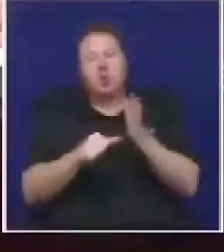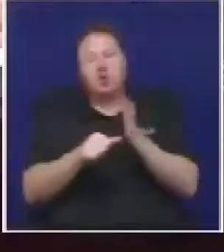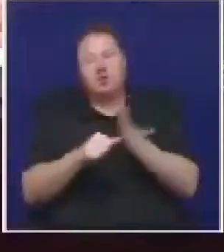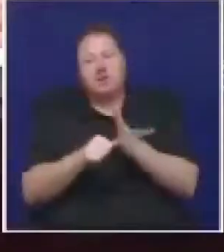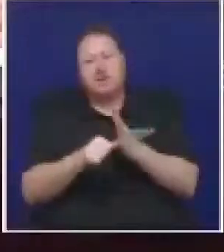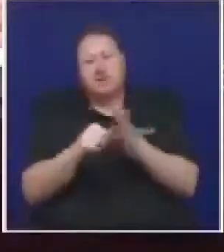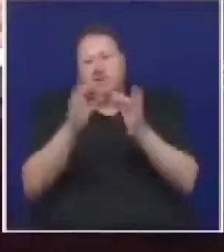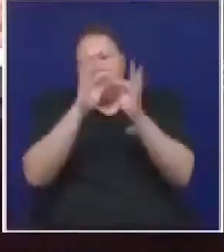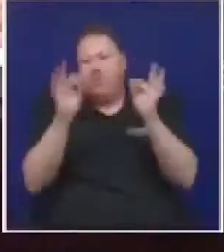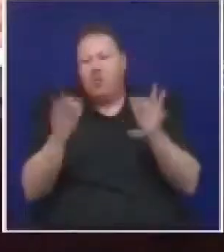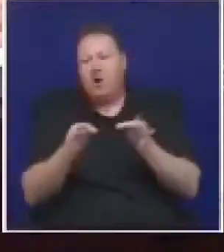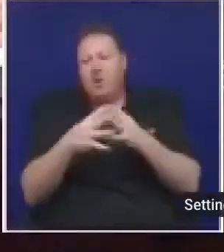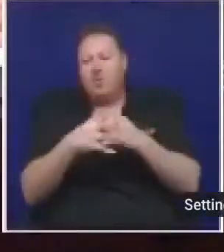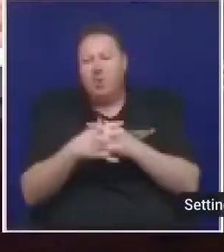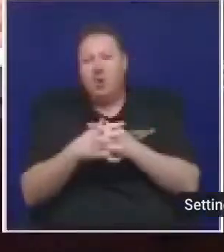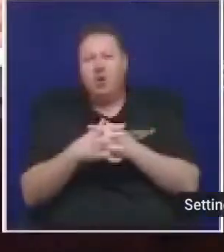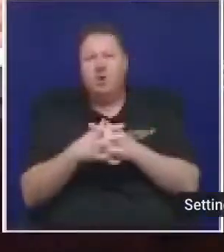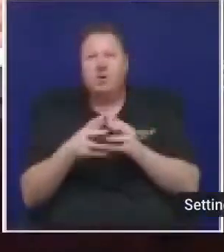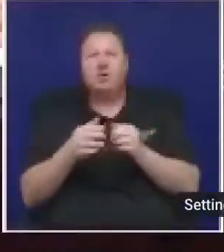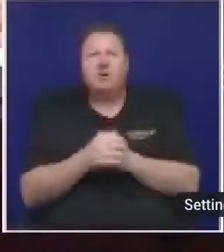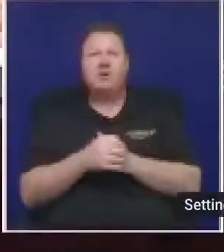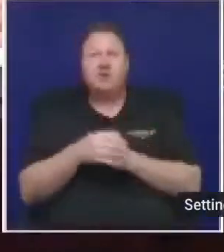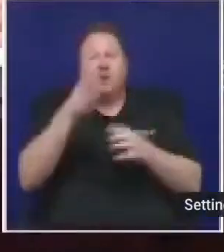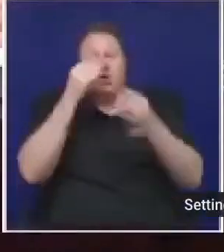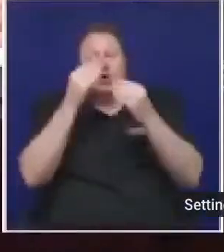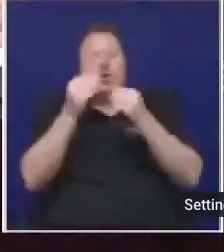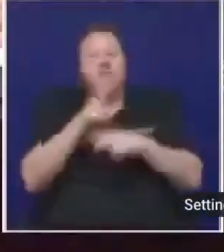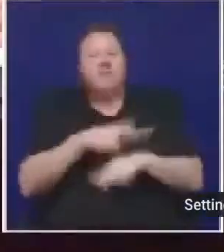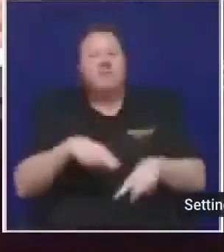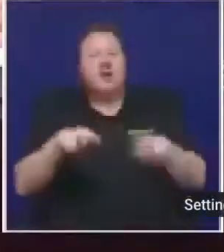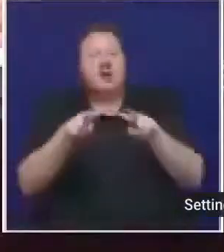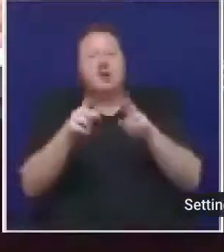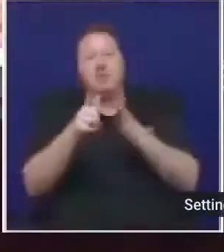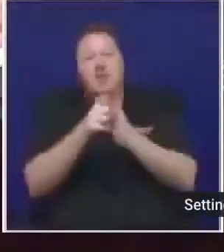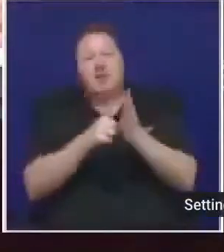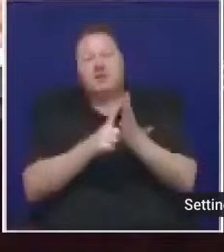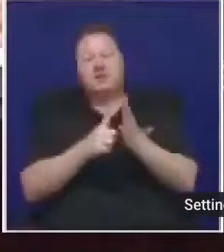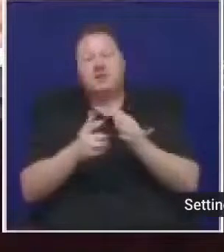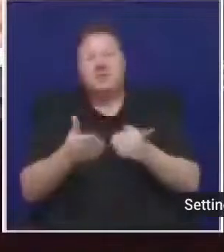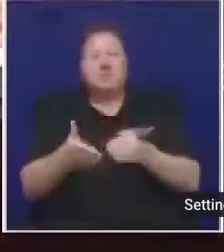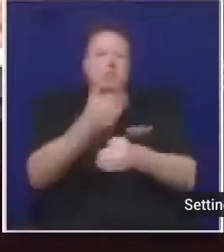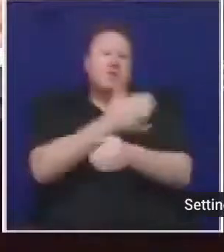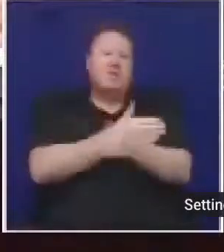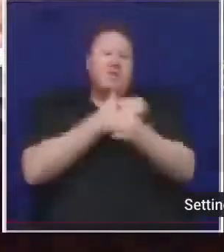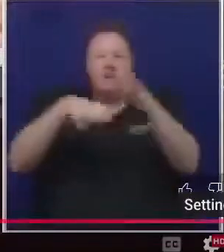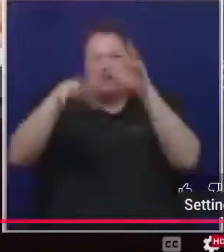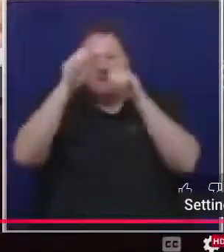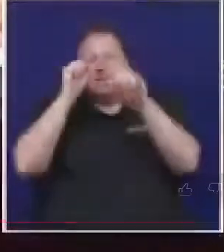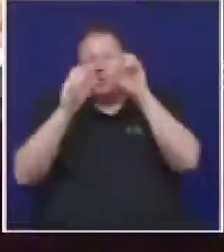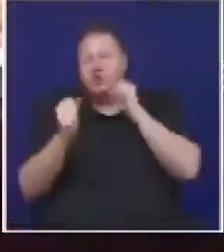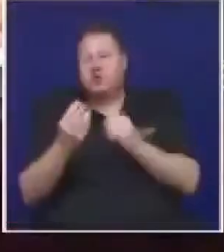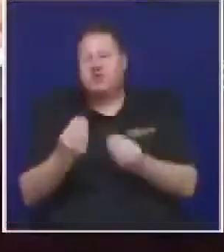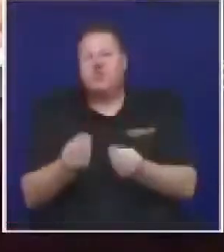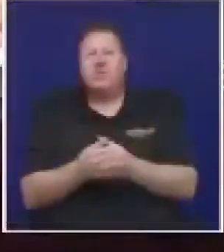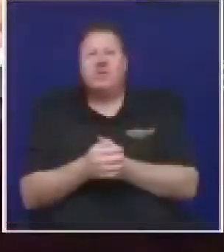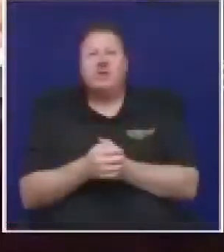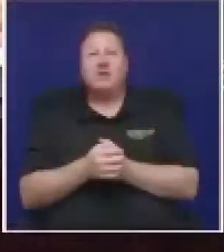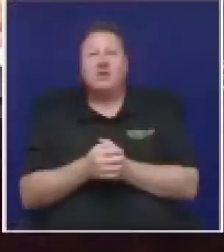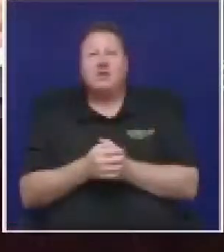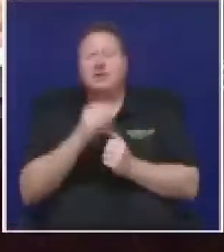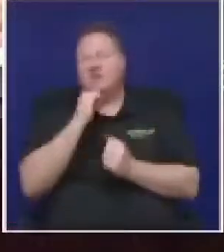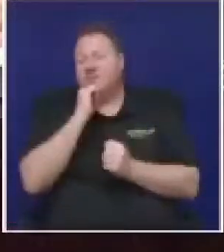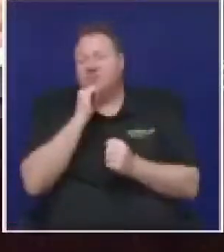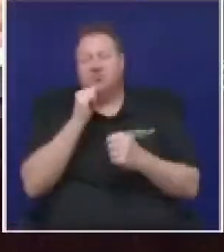frameworks, having learned valuable lessons from the previous experience. So there won't be fights